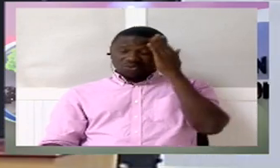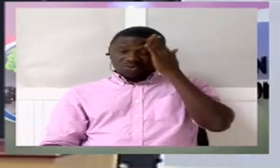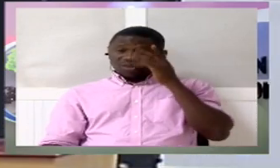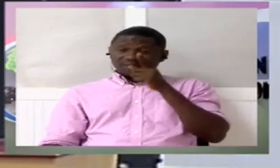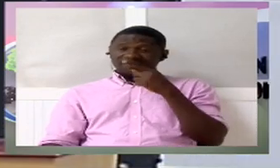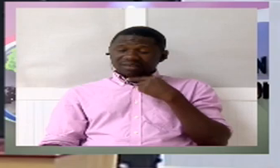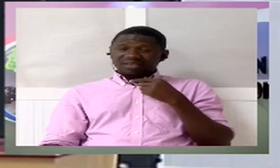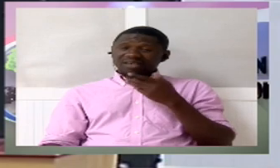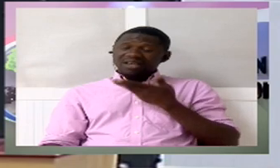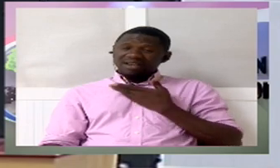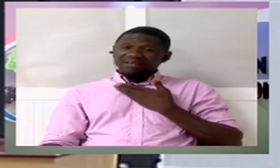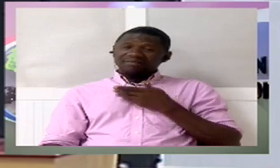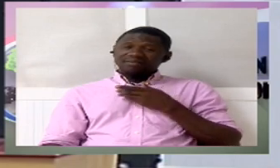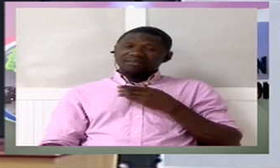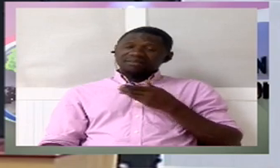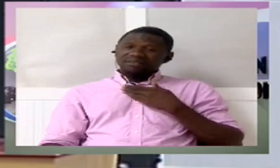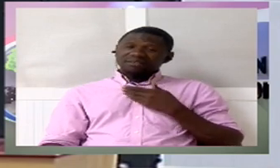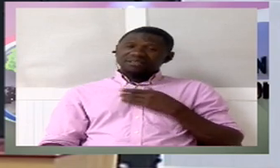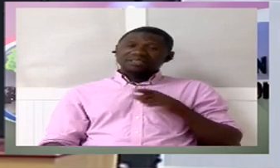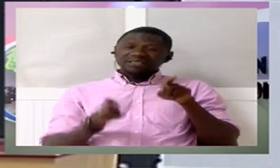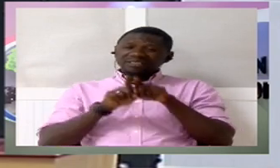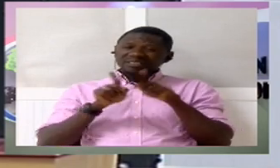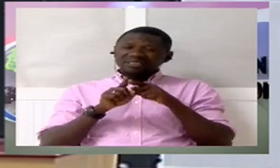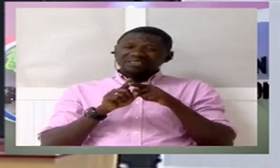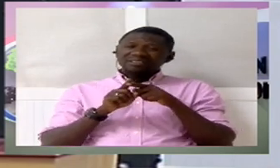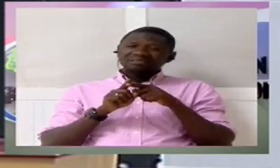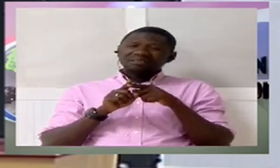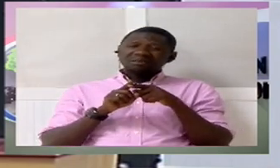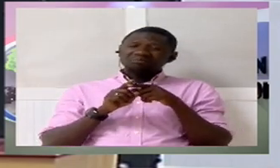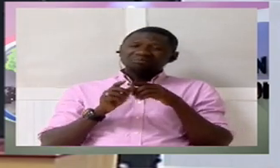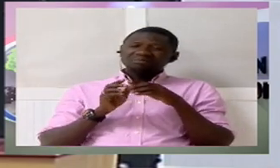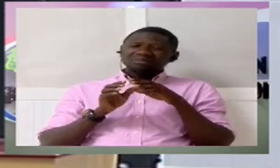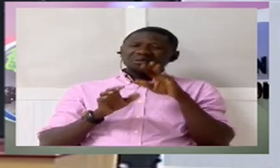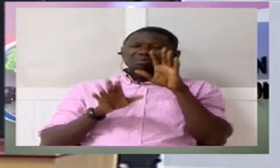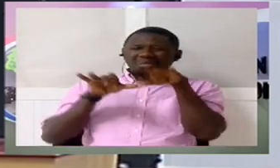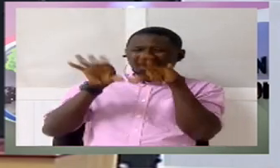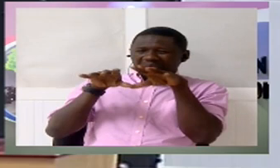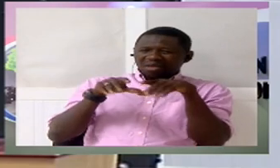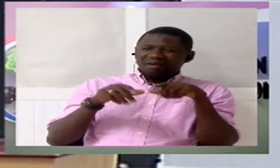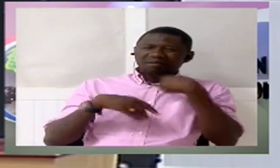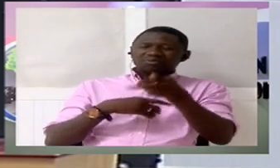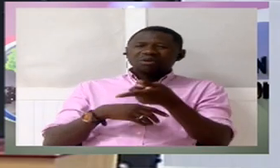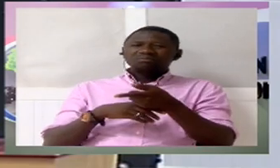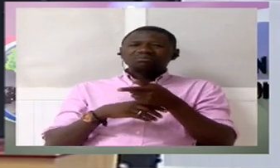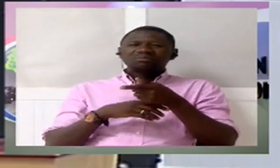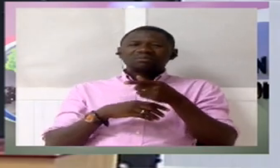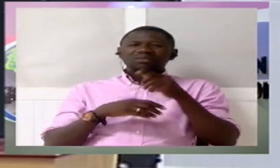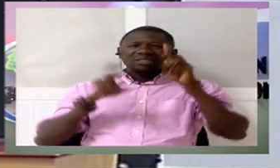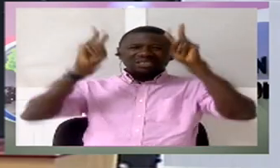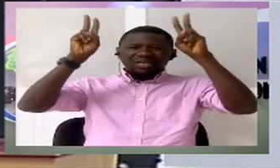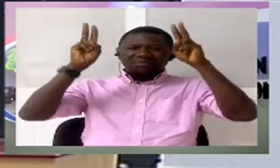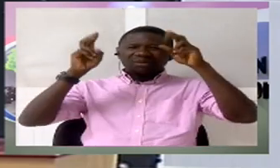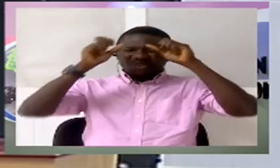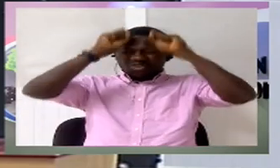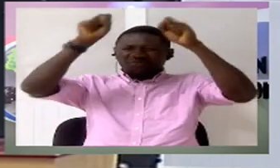face similar harassment from the Jammeh regime? Wol dingol fanan nyin kono na bodo wodo la fa yalla na fa inata na kole ya kol soto le je ya Jammeh